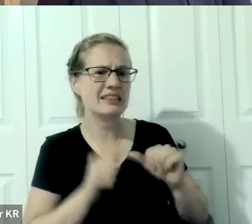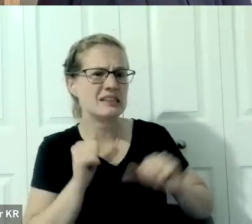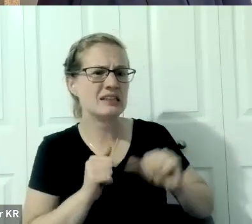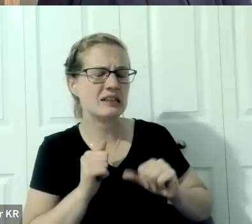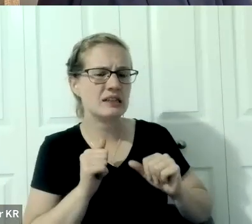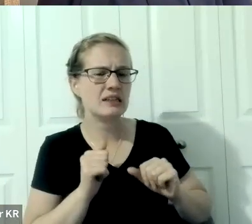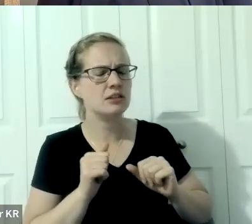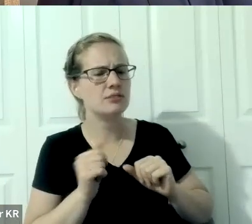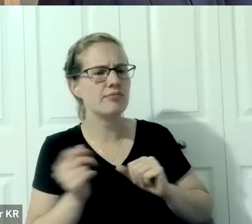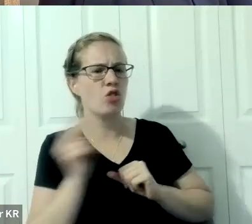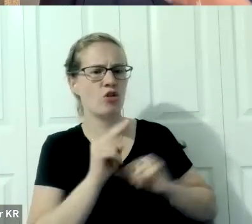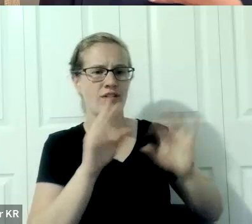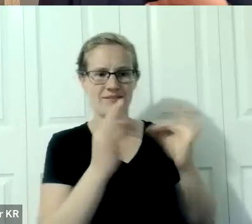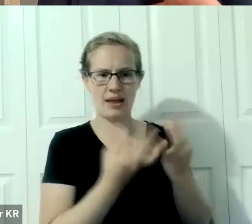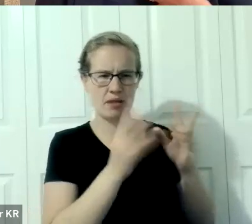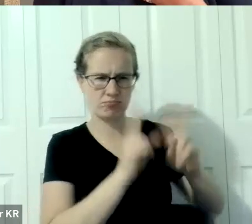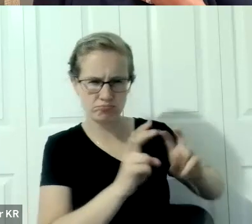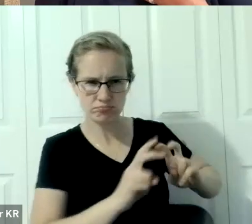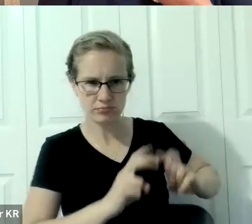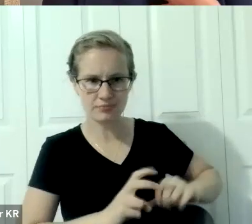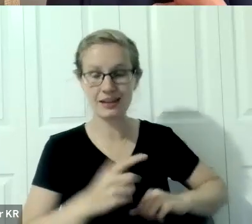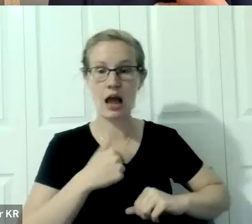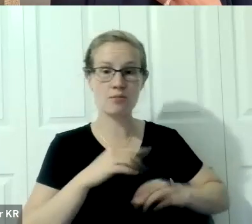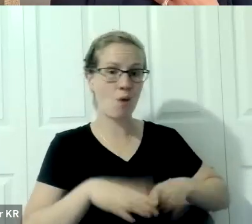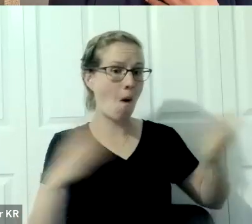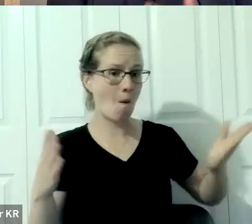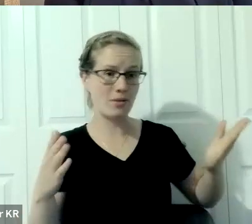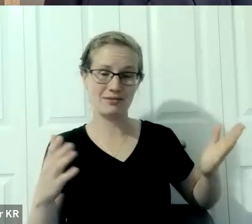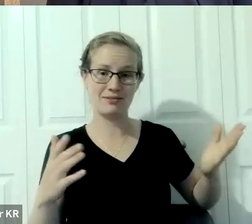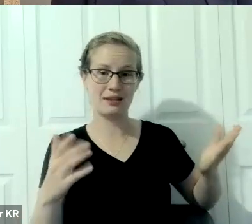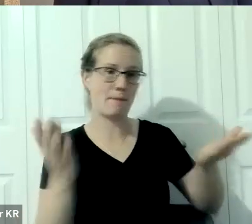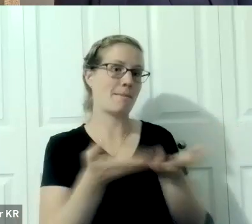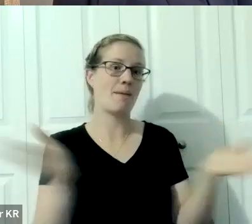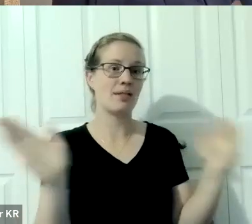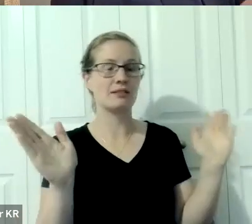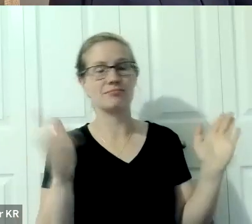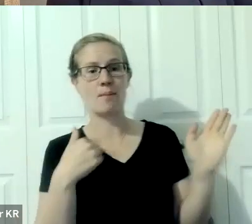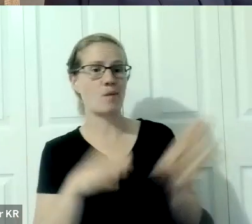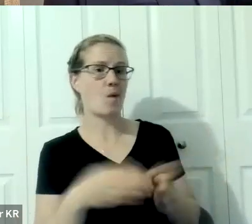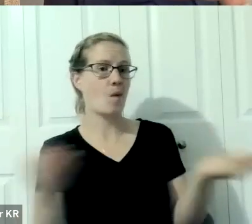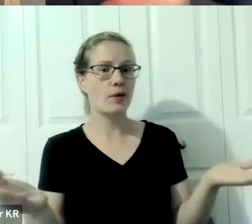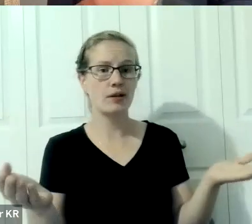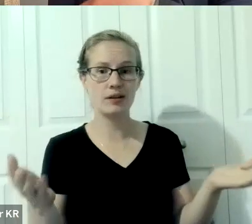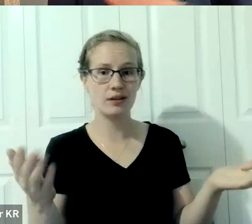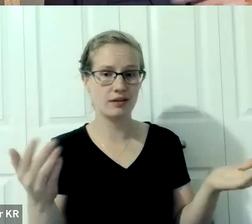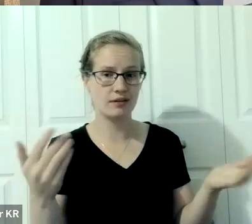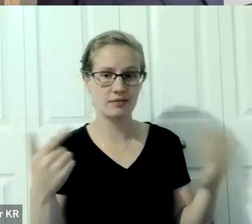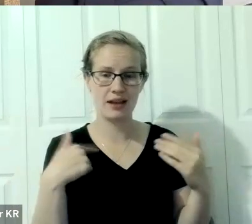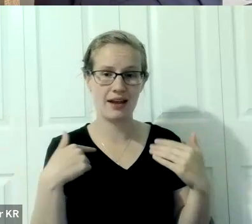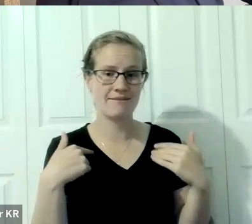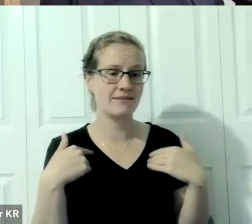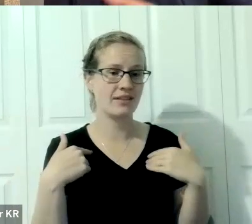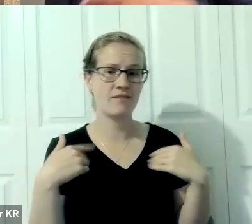family. And, you know, I'm very open about this in public, which is I have a